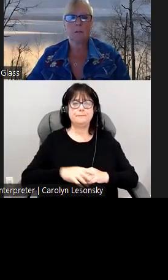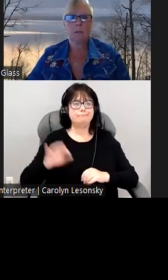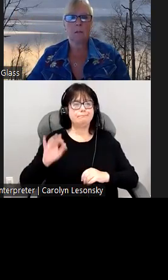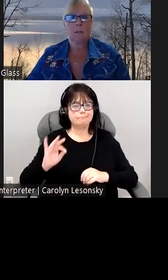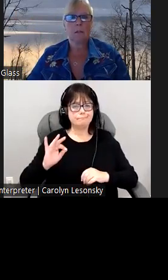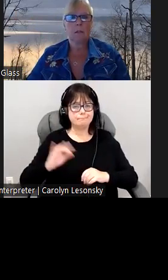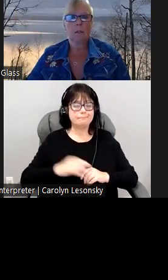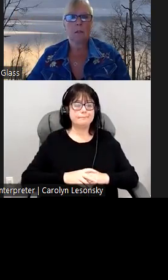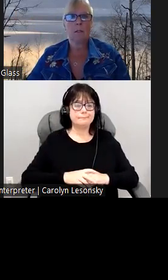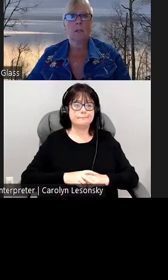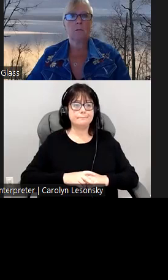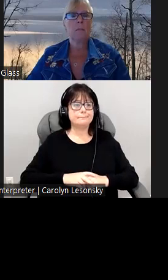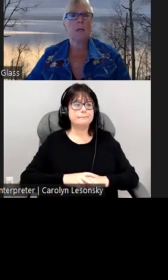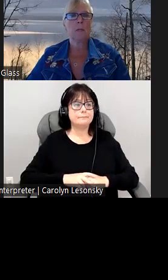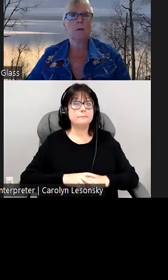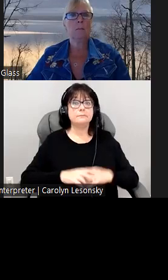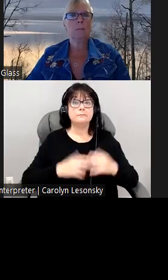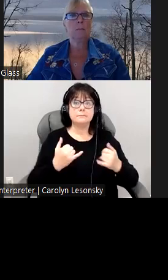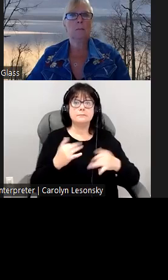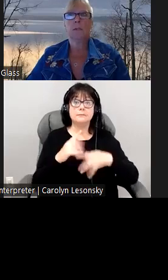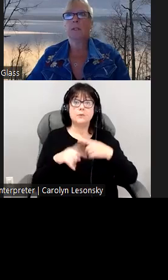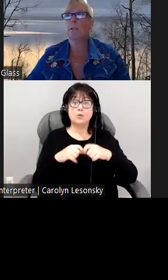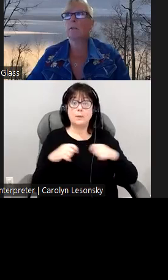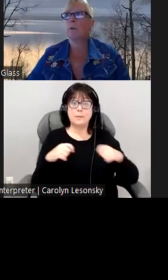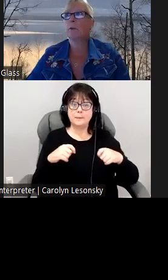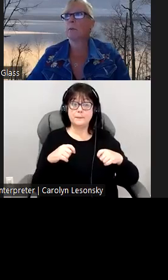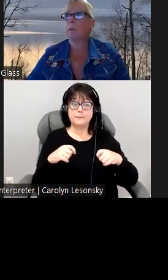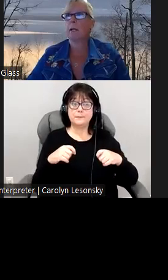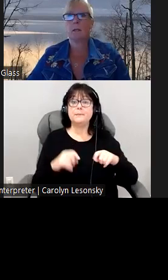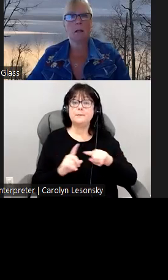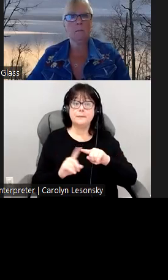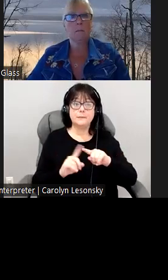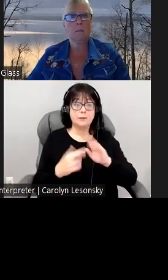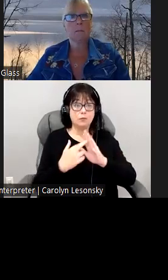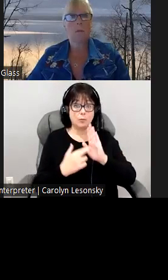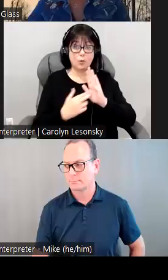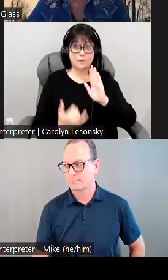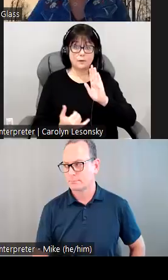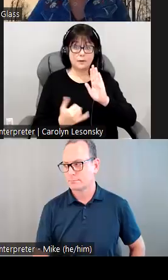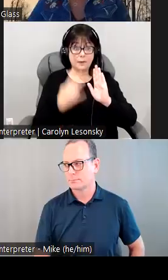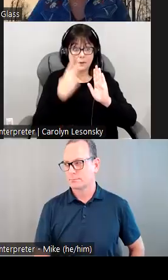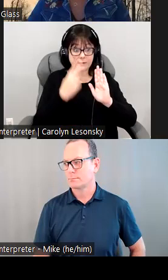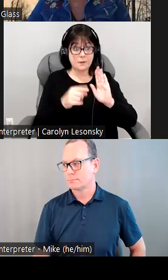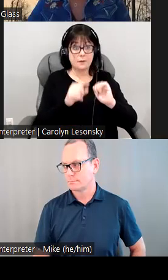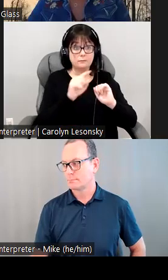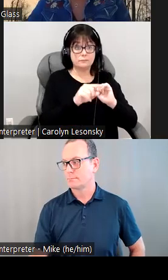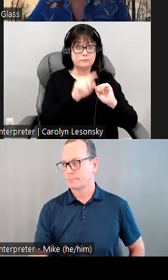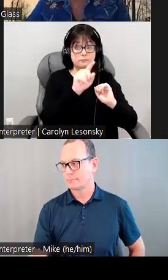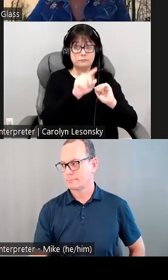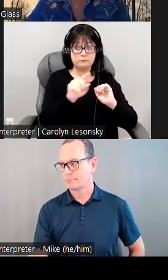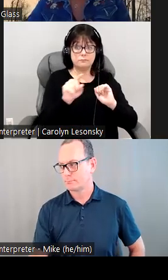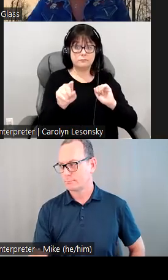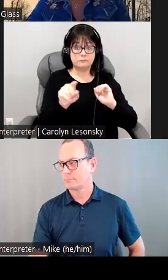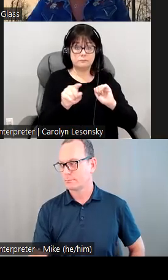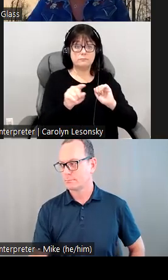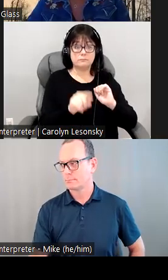great. And then just wrapping up now, these are the reports we looked at today. You saw these similar